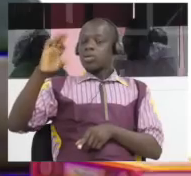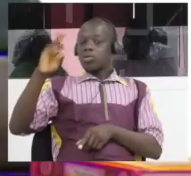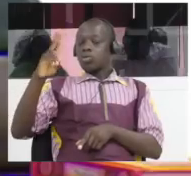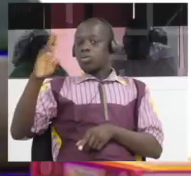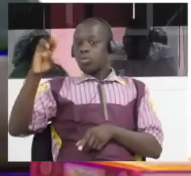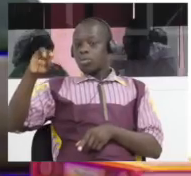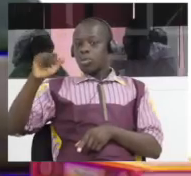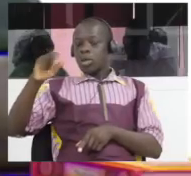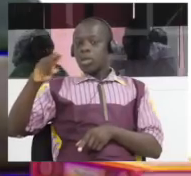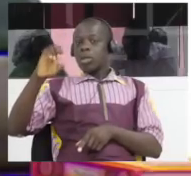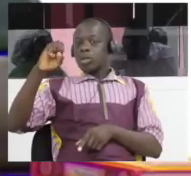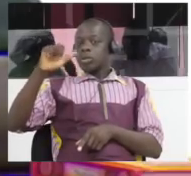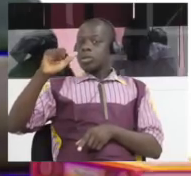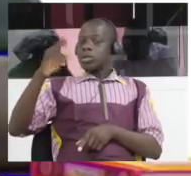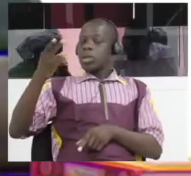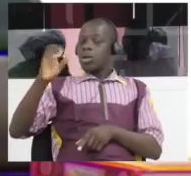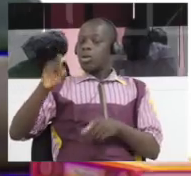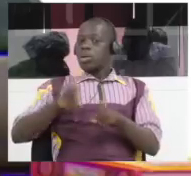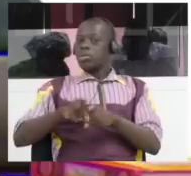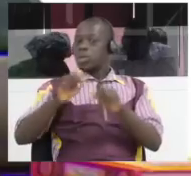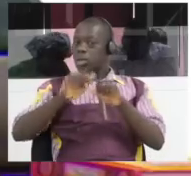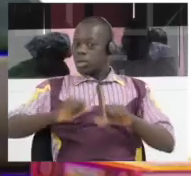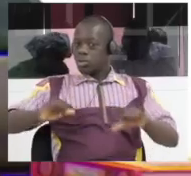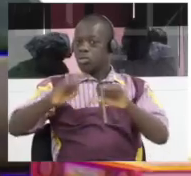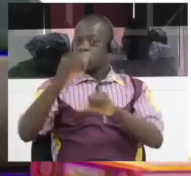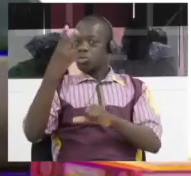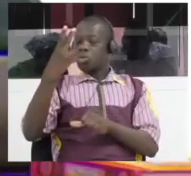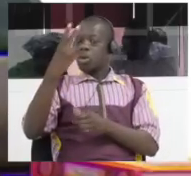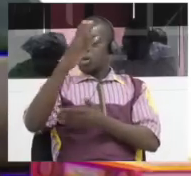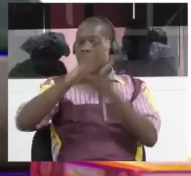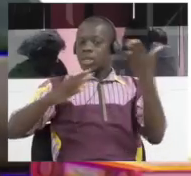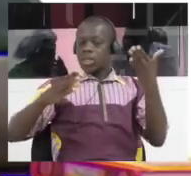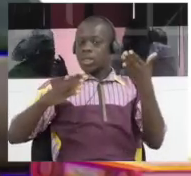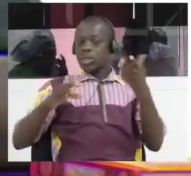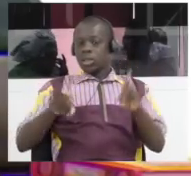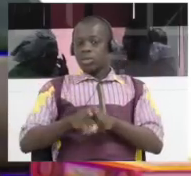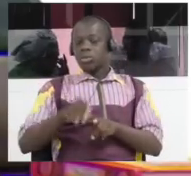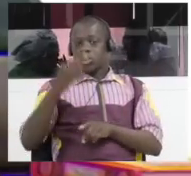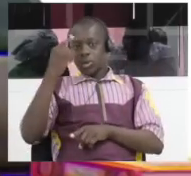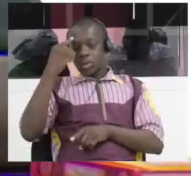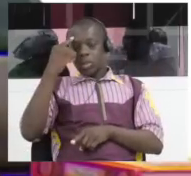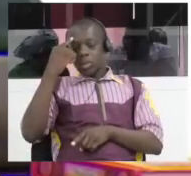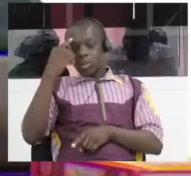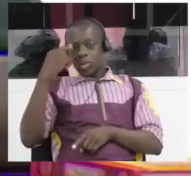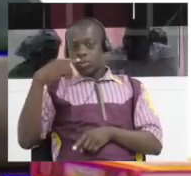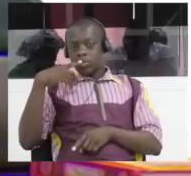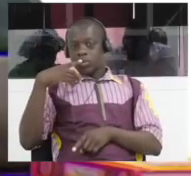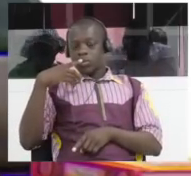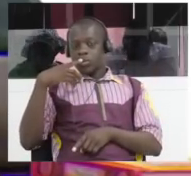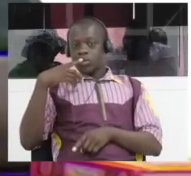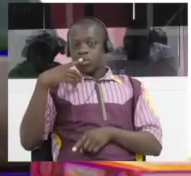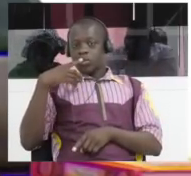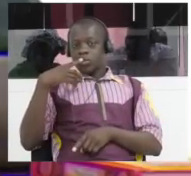Antuman Saho. And then at around 2:30, well, we realized